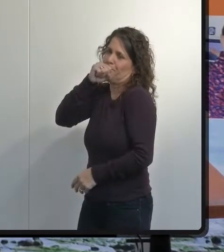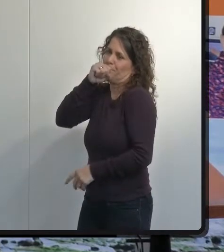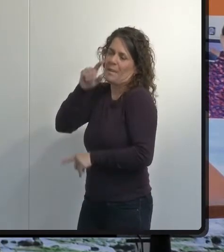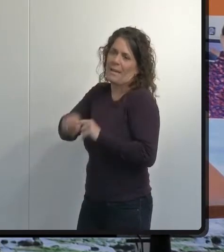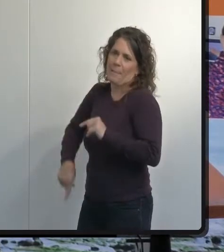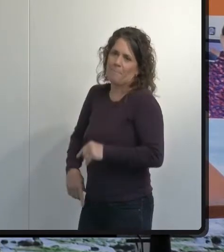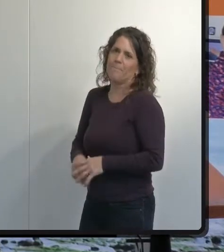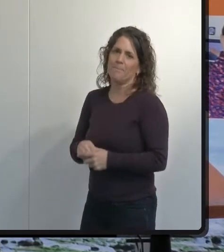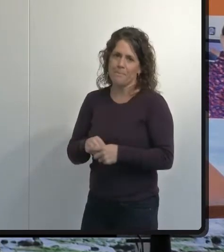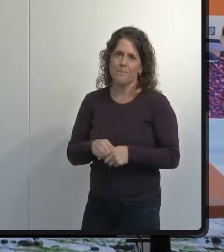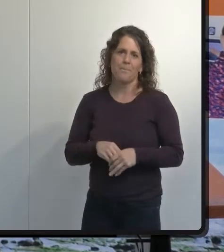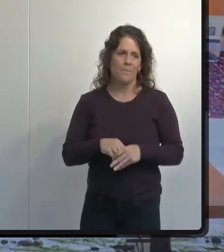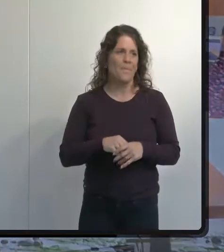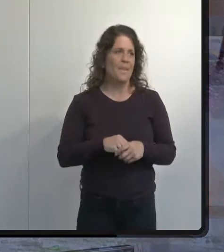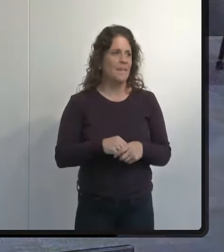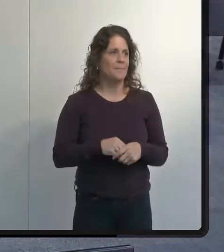more.